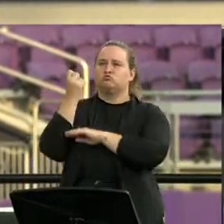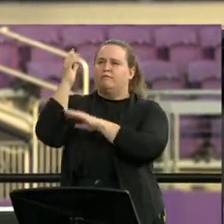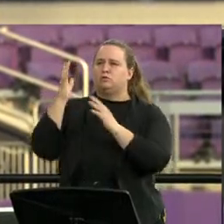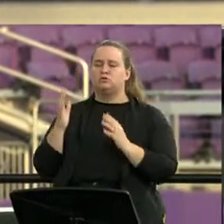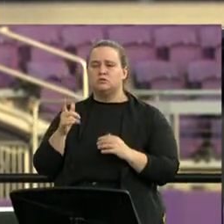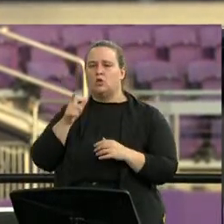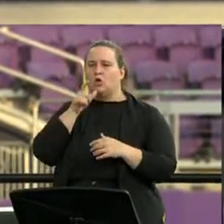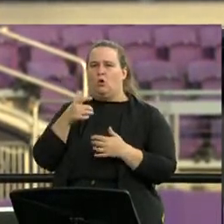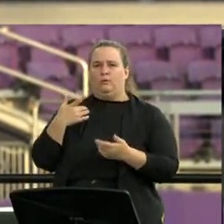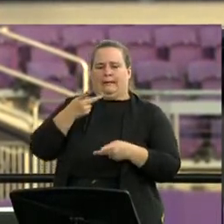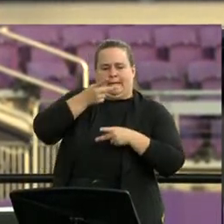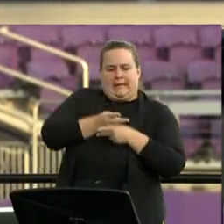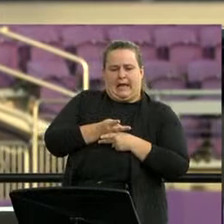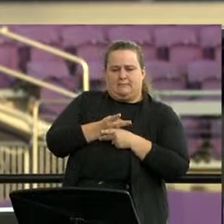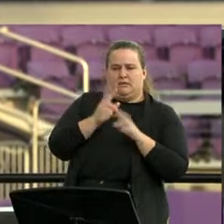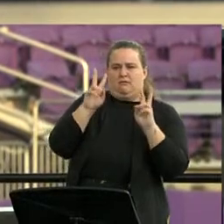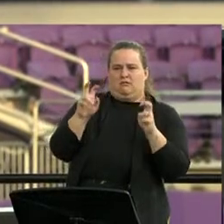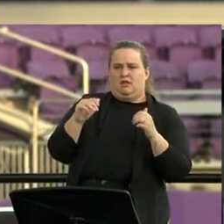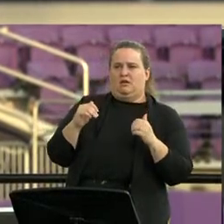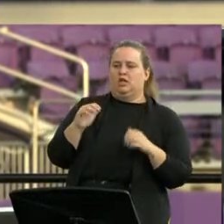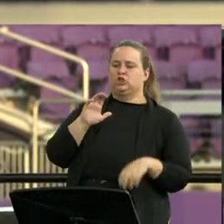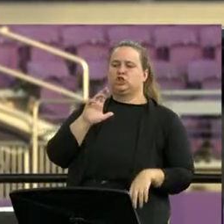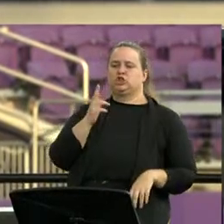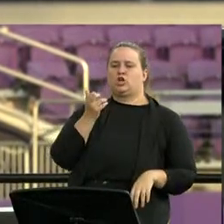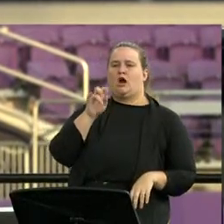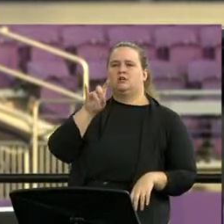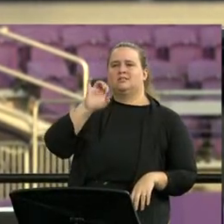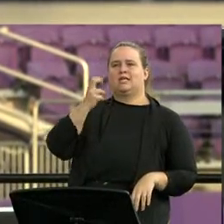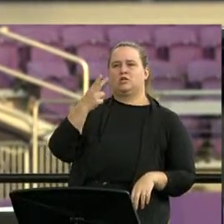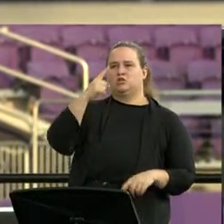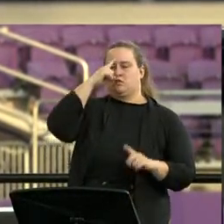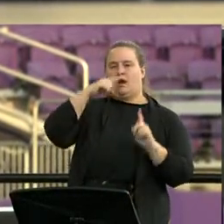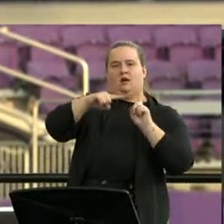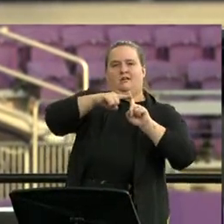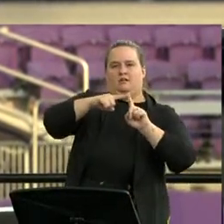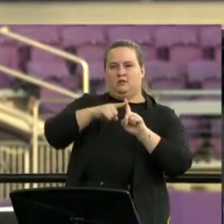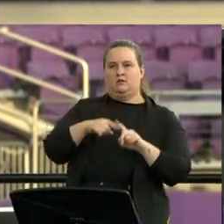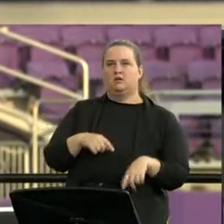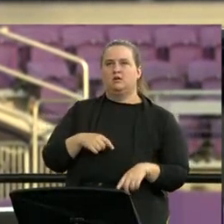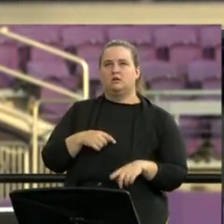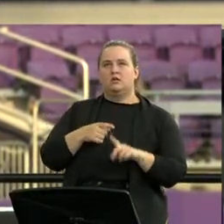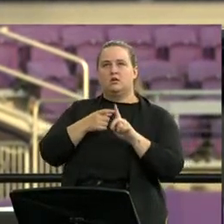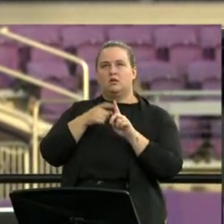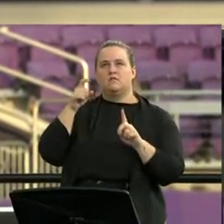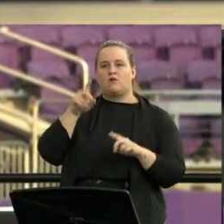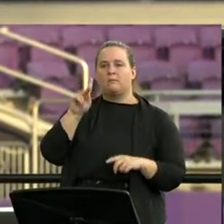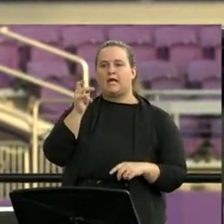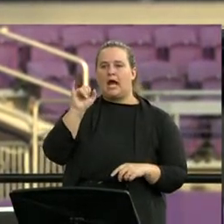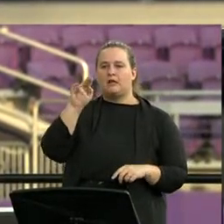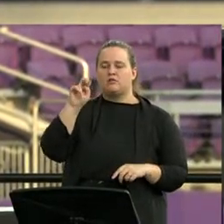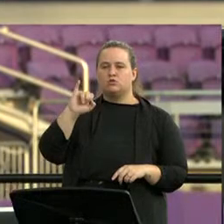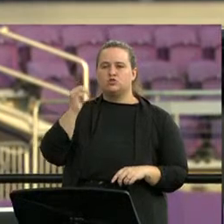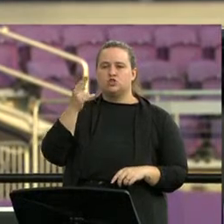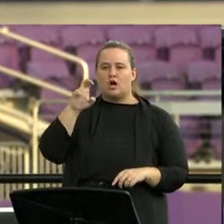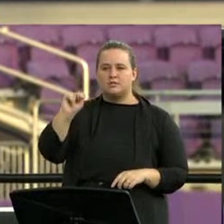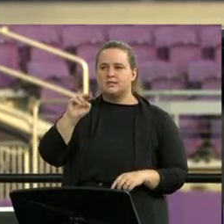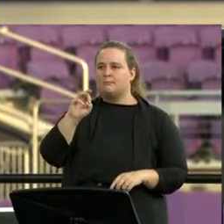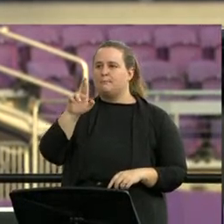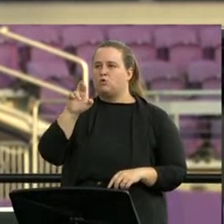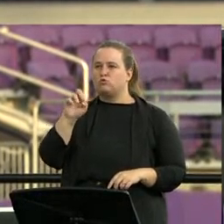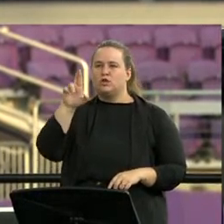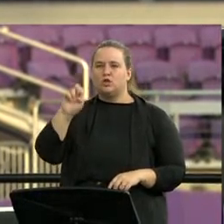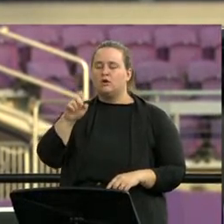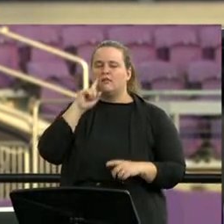that held onto this steadfast, childish idealism. From Wu Jianxiong, Katherine Johnson, and Marie Curie